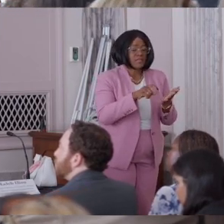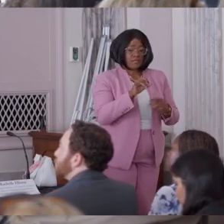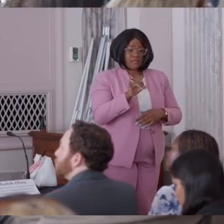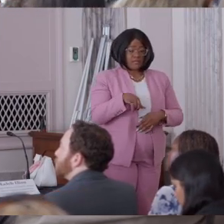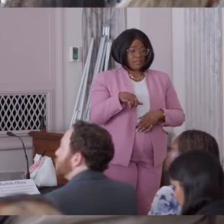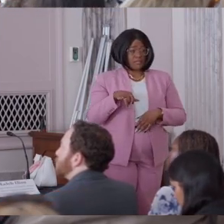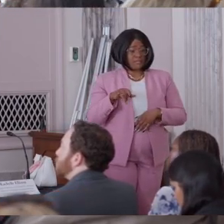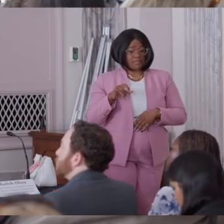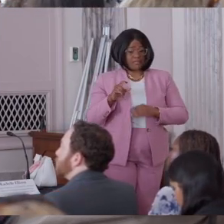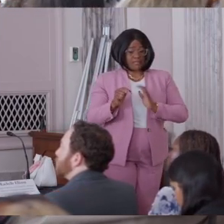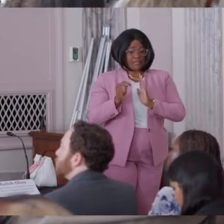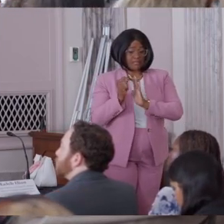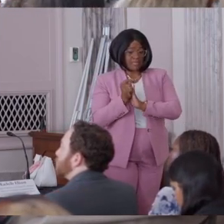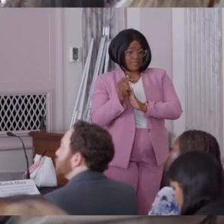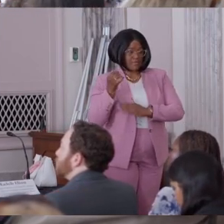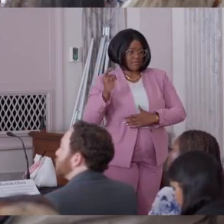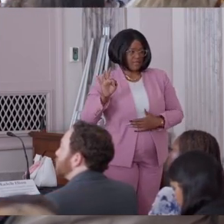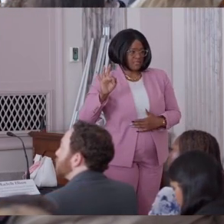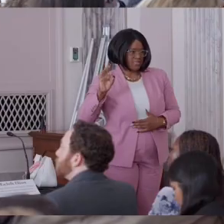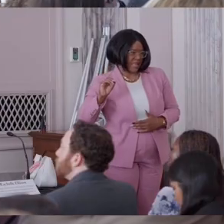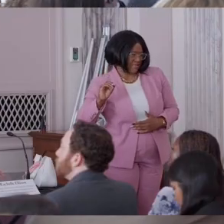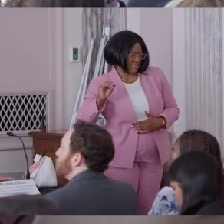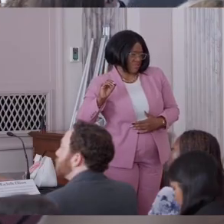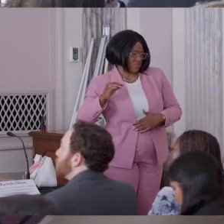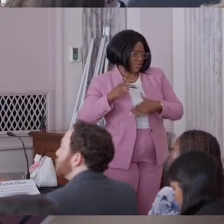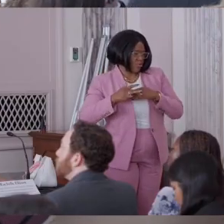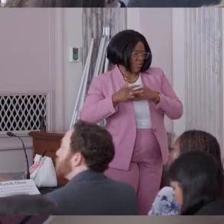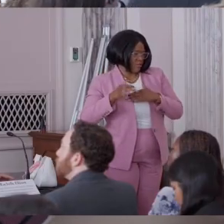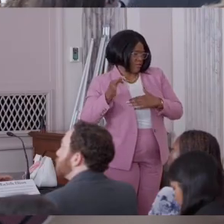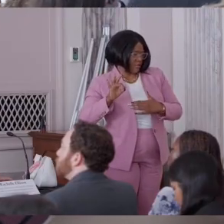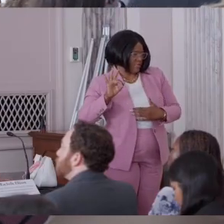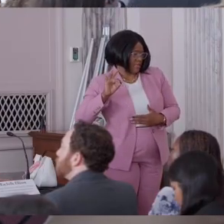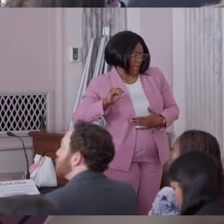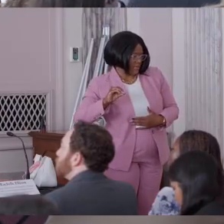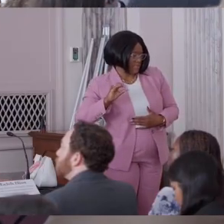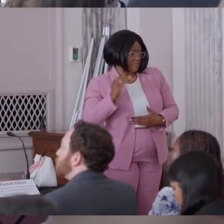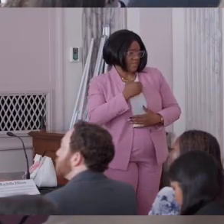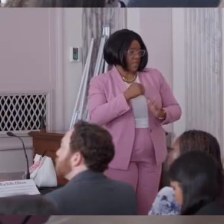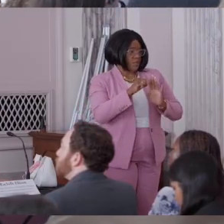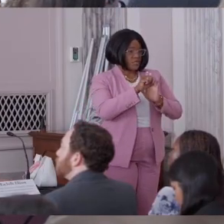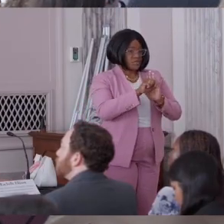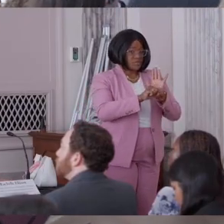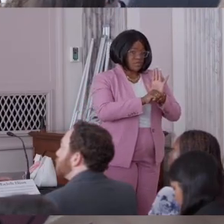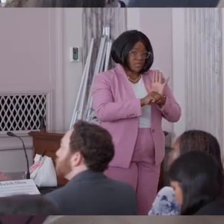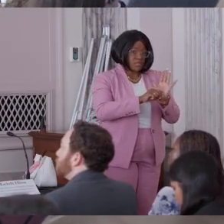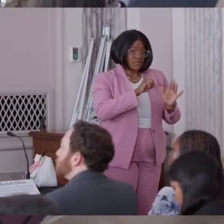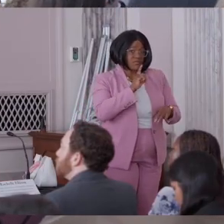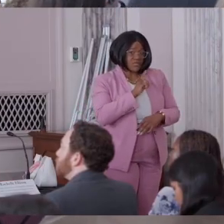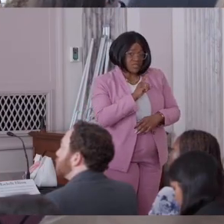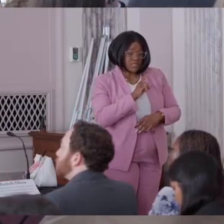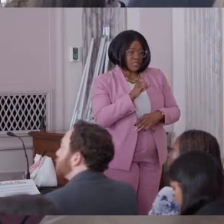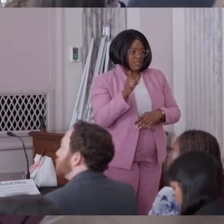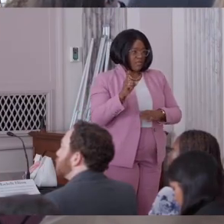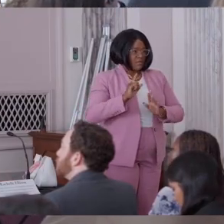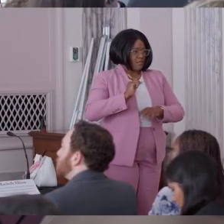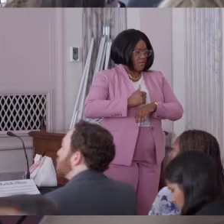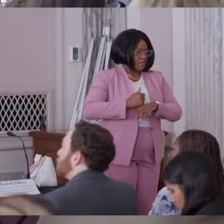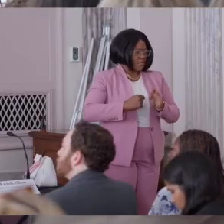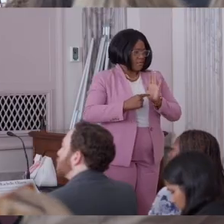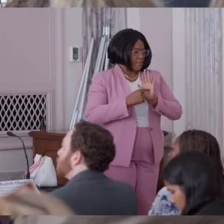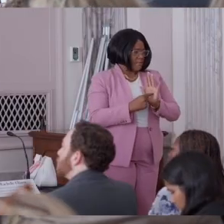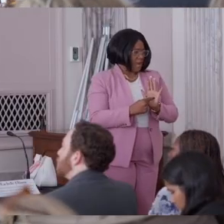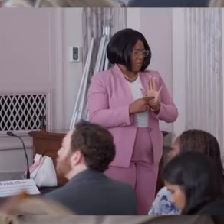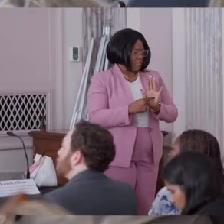time of, in the 1990s, early 1990s, our state was very dependent on a group home model. Group home model is